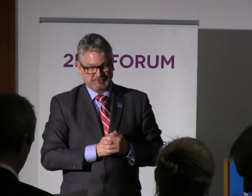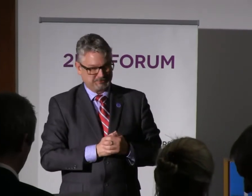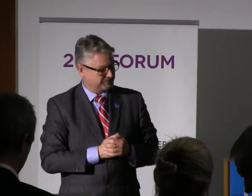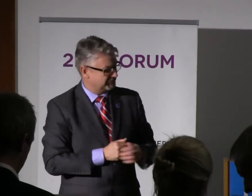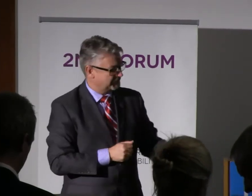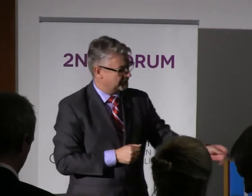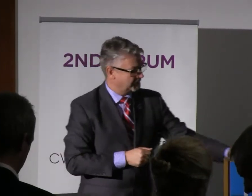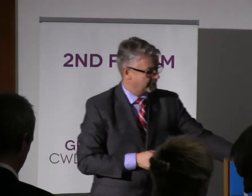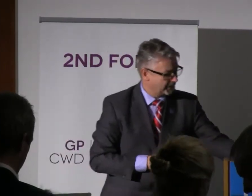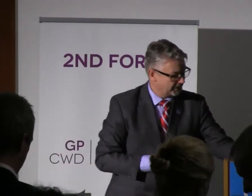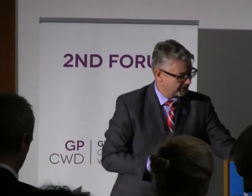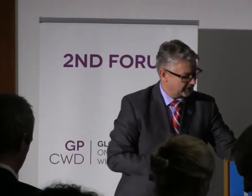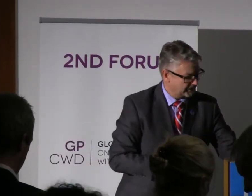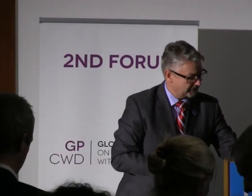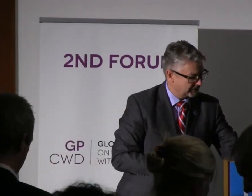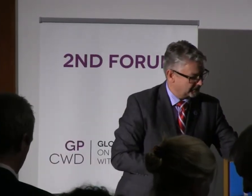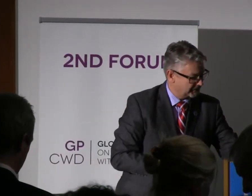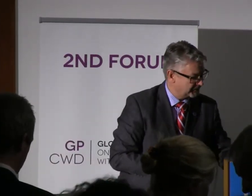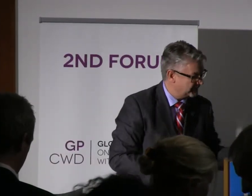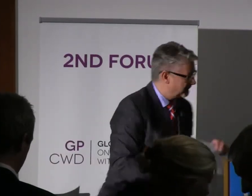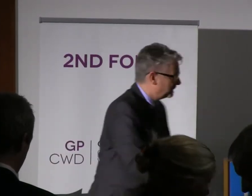Please come to the stage, Mr. Lake.